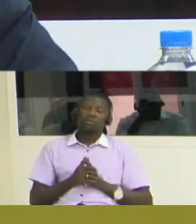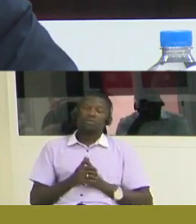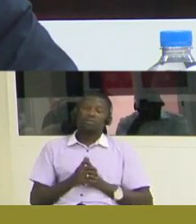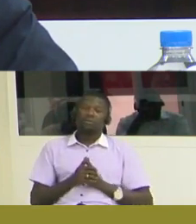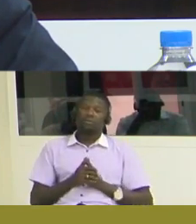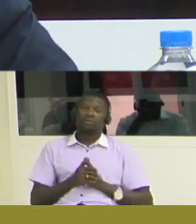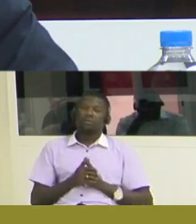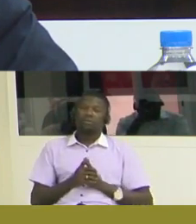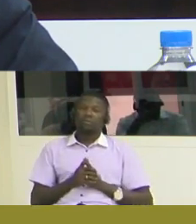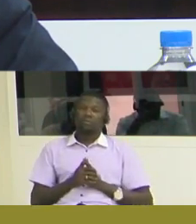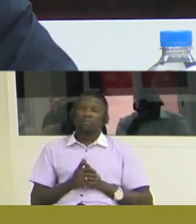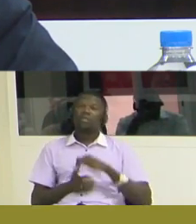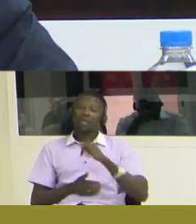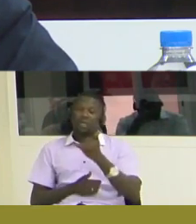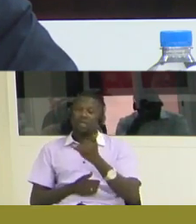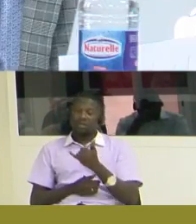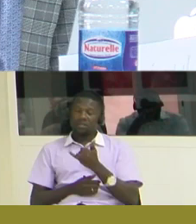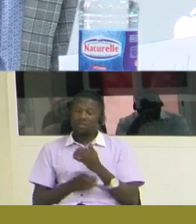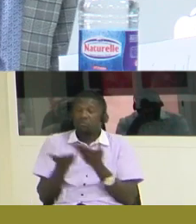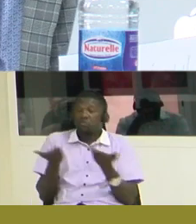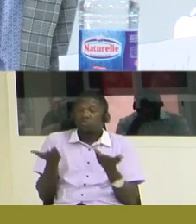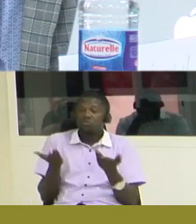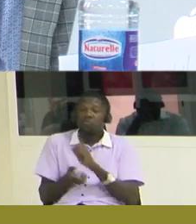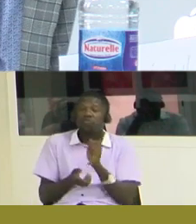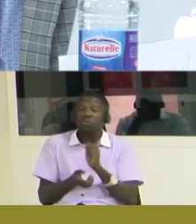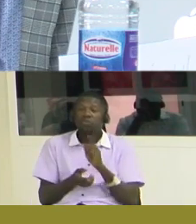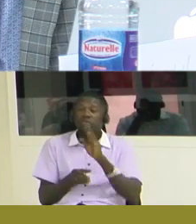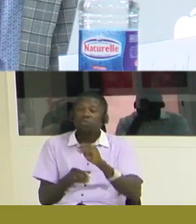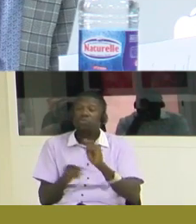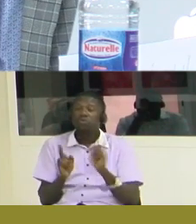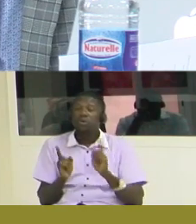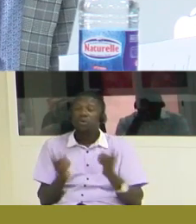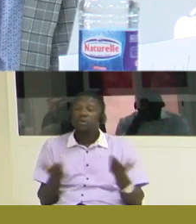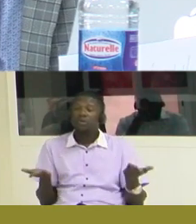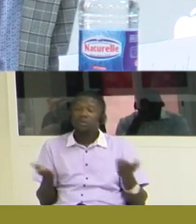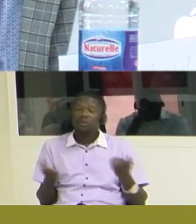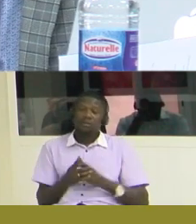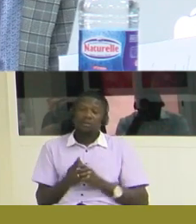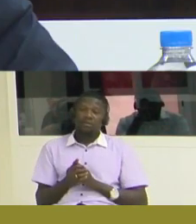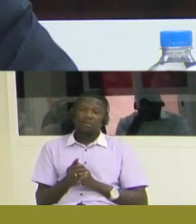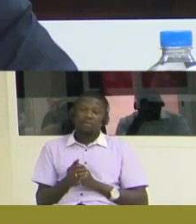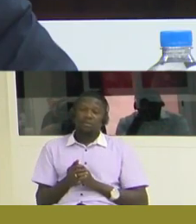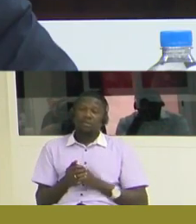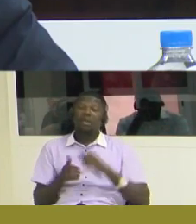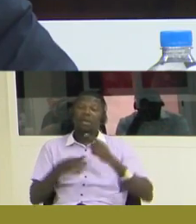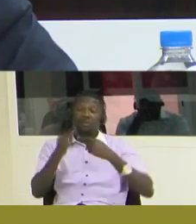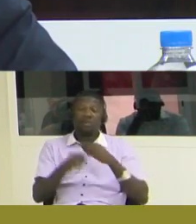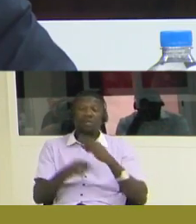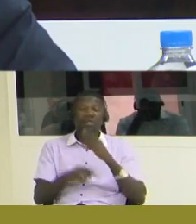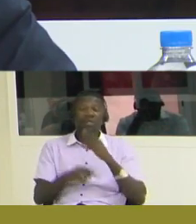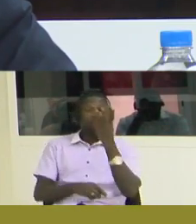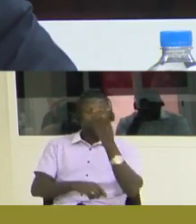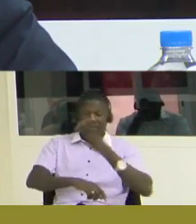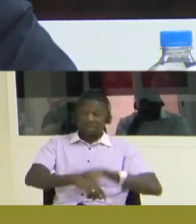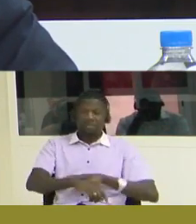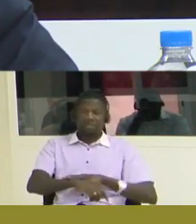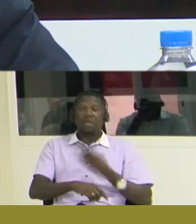yes and what was to be done anyway after the third time if you would allow me